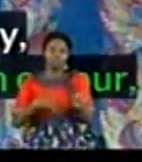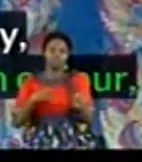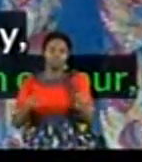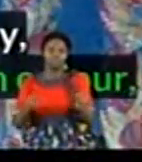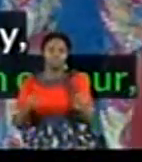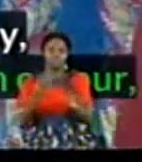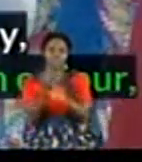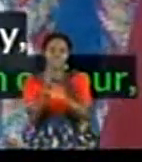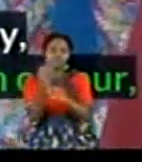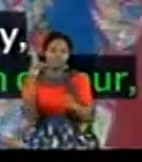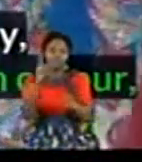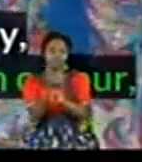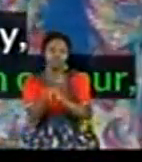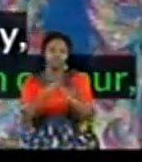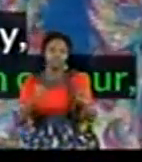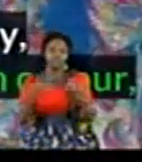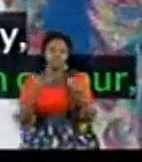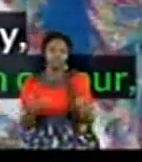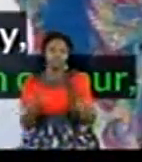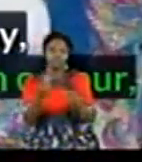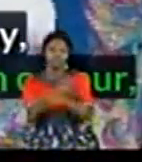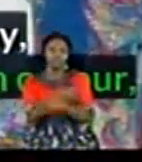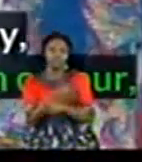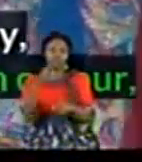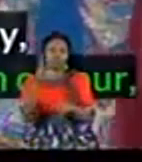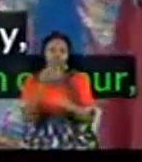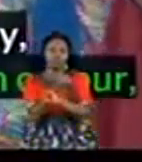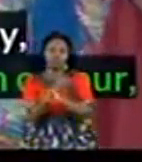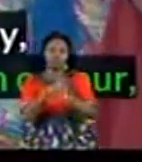feel tonight